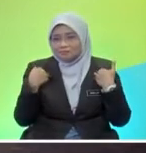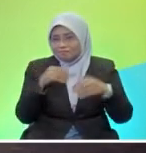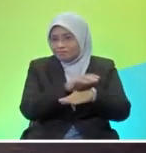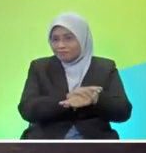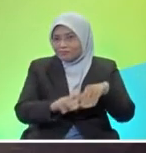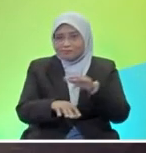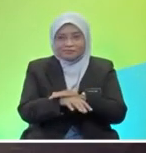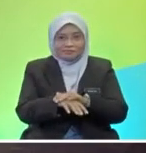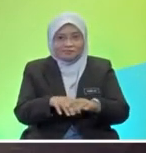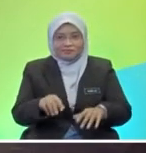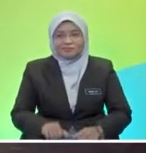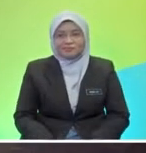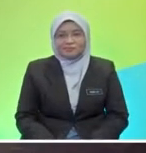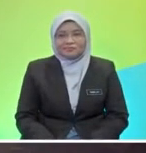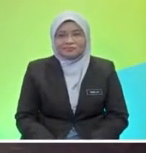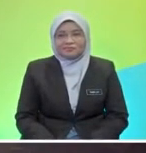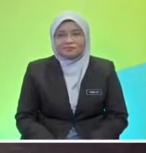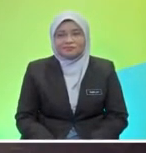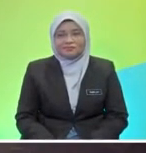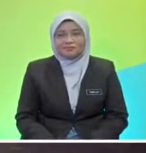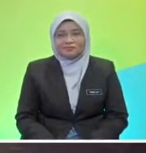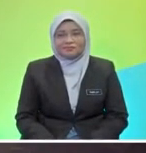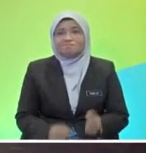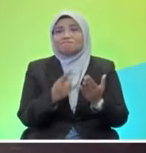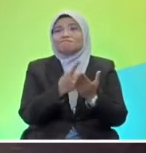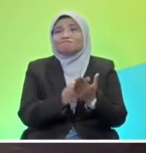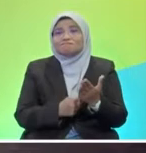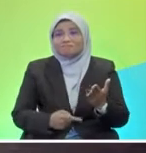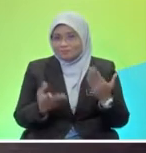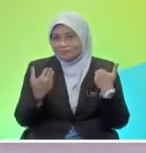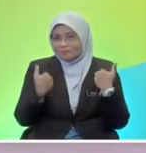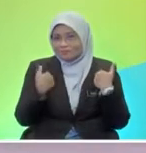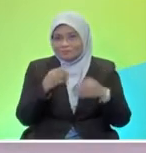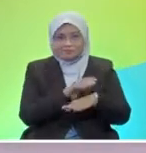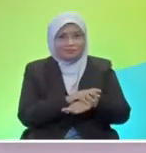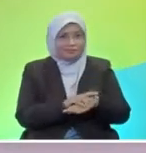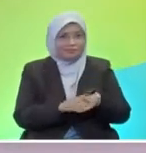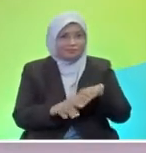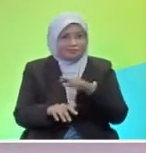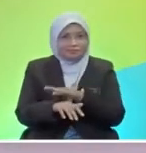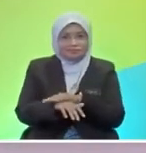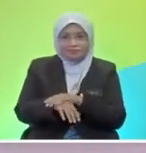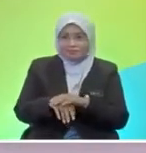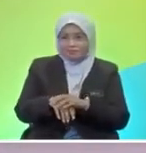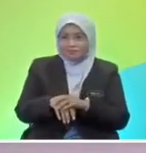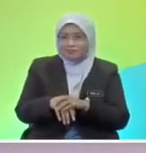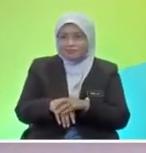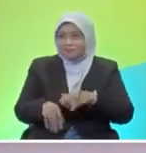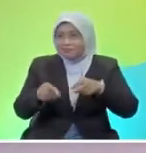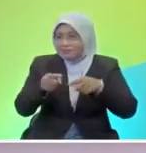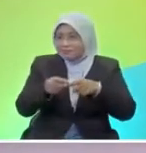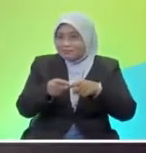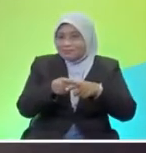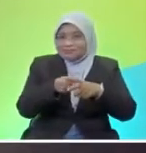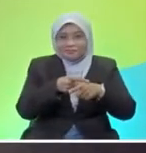I know, teacher. Mm. These things. What are they? The fingers.